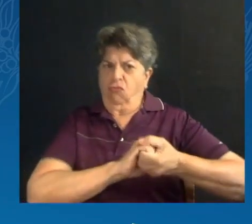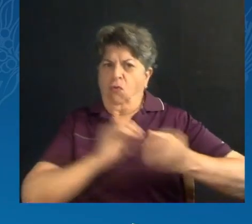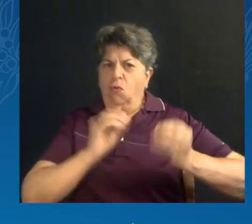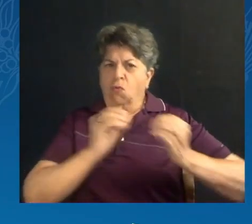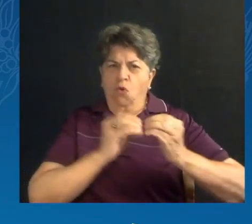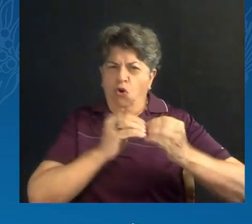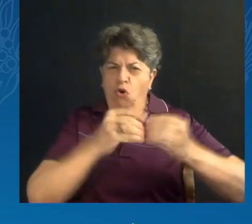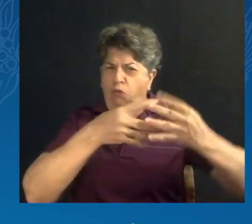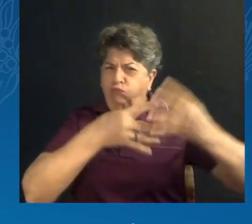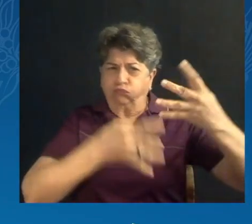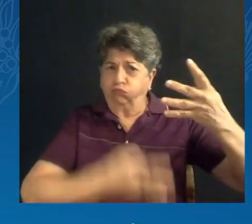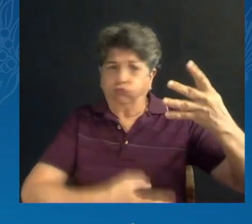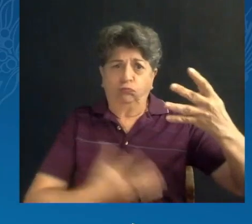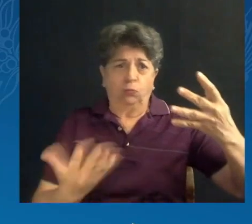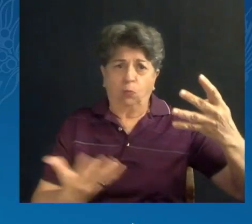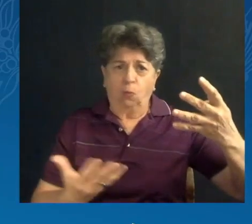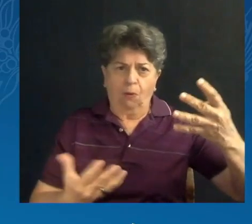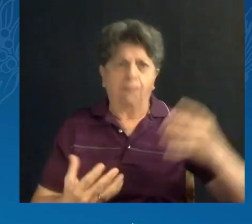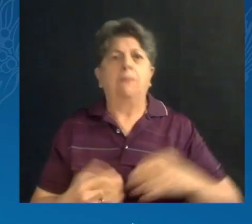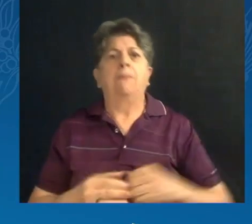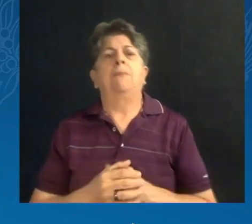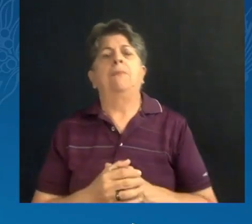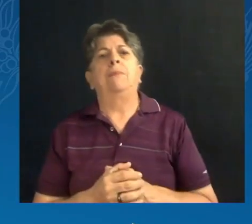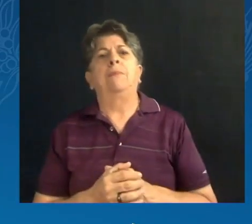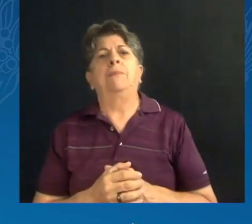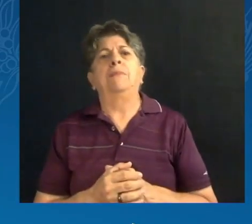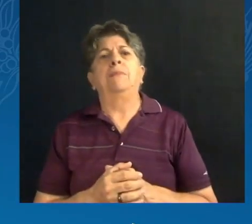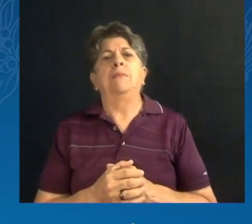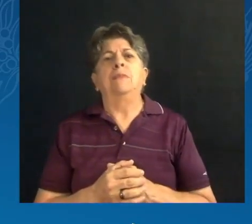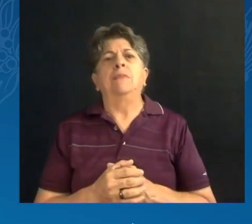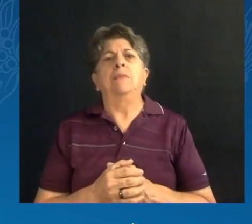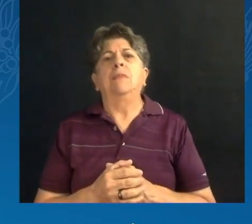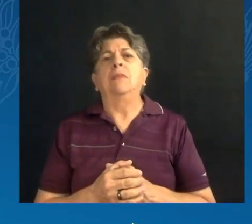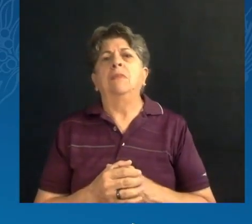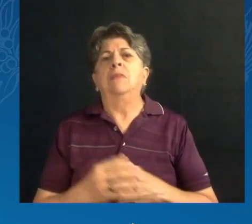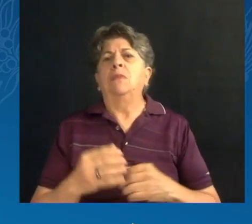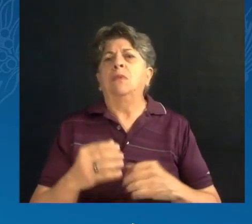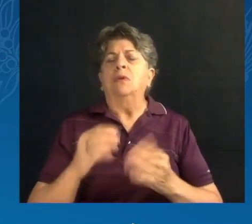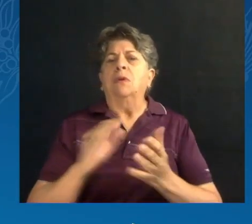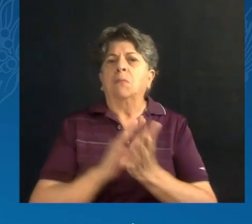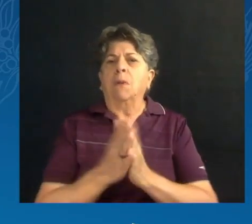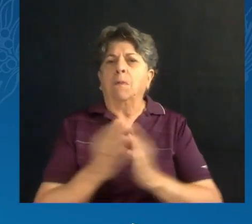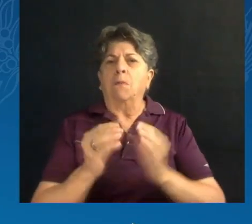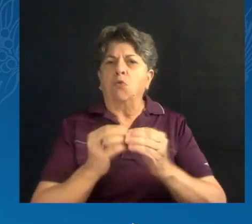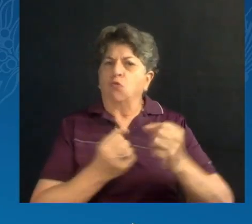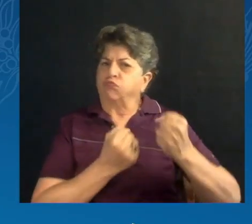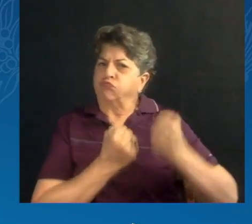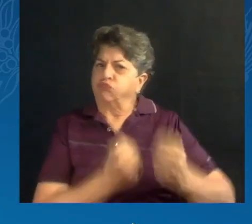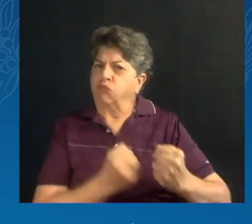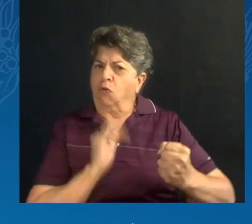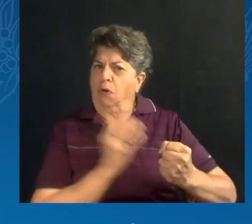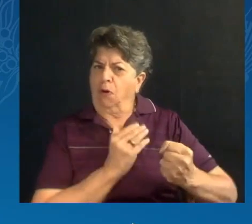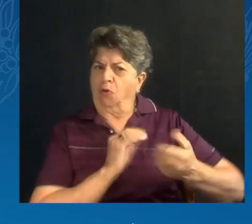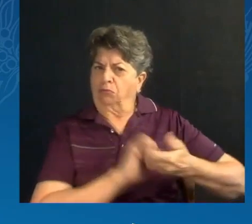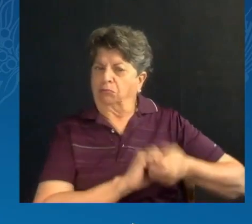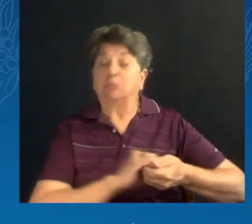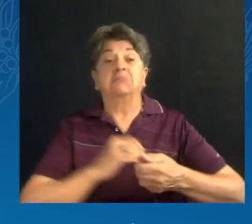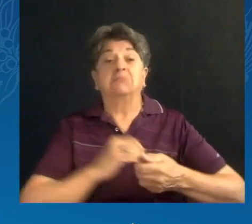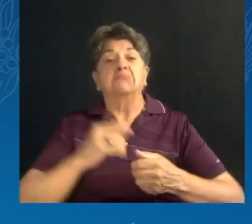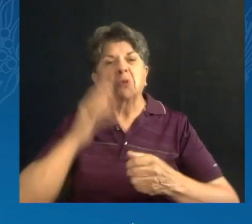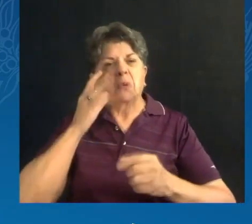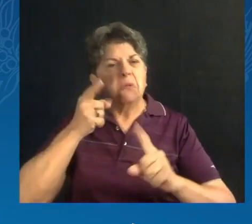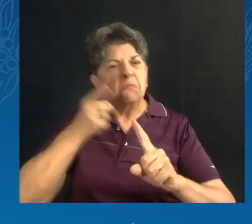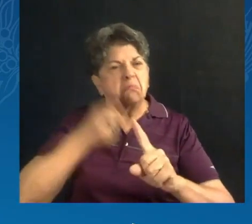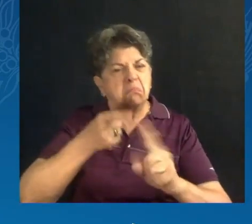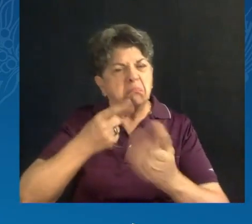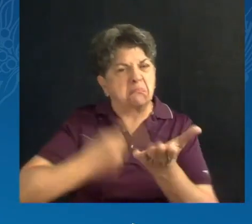and I spoke briefly about the beginning of the next era, and for you, what that means in terms of your leadership and your vision